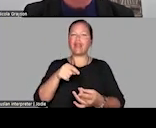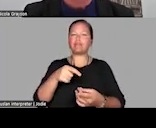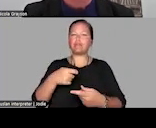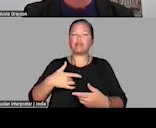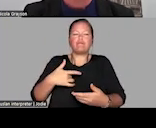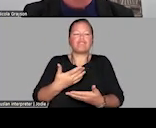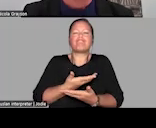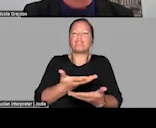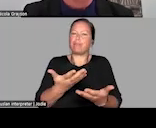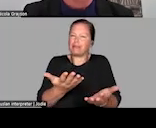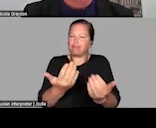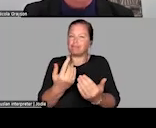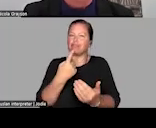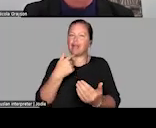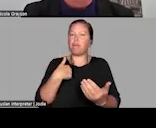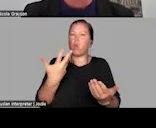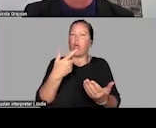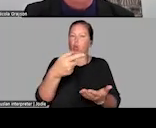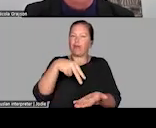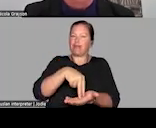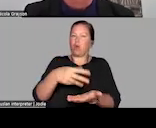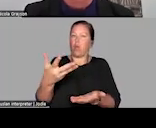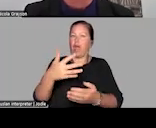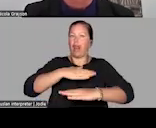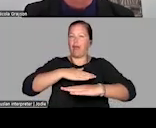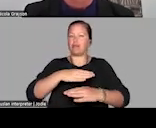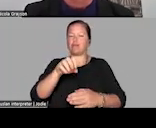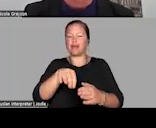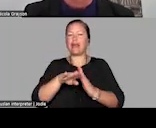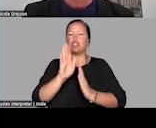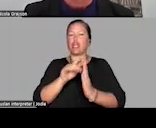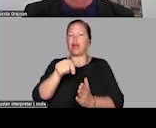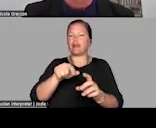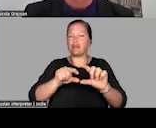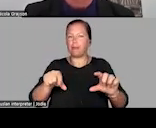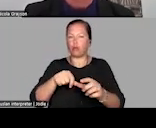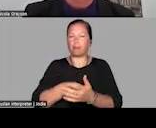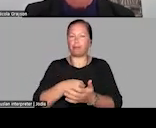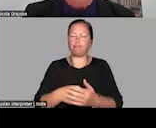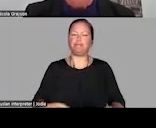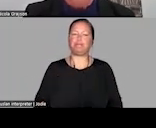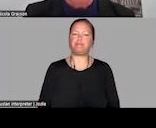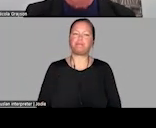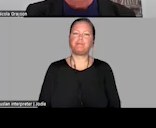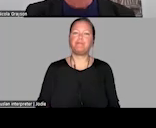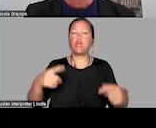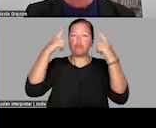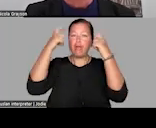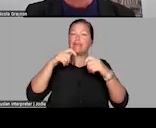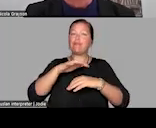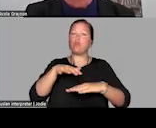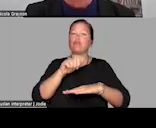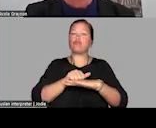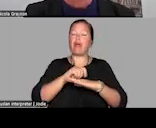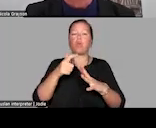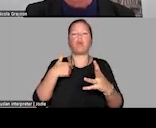to acknowledge where you're joining from in the chat function. Just hit the chat button down below. At Creative Australia, we cherish the richness